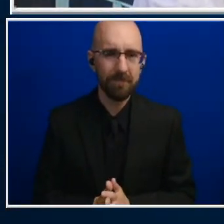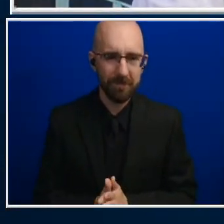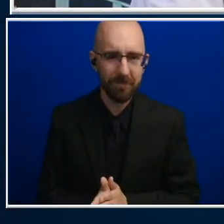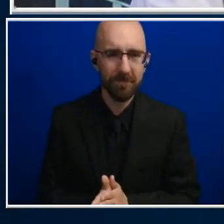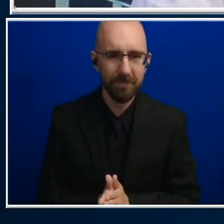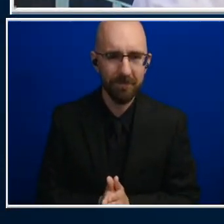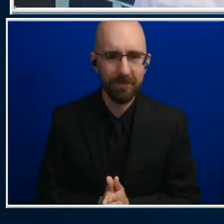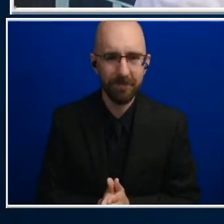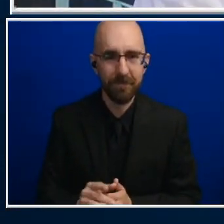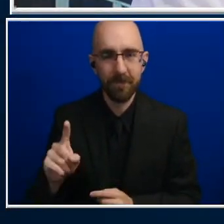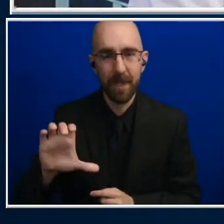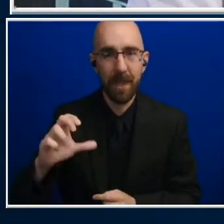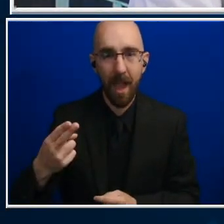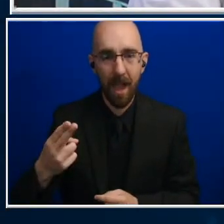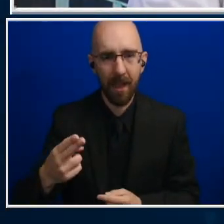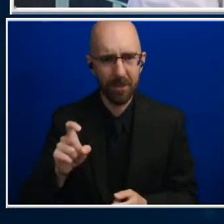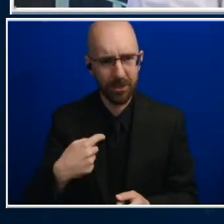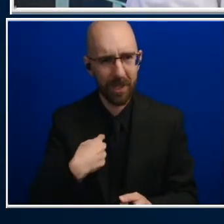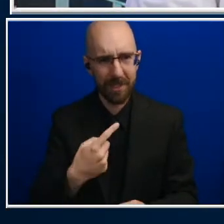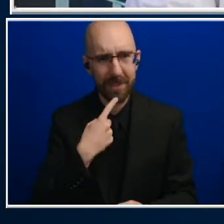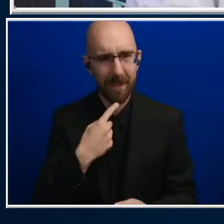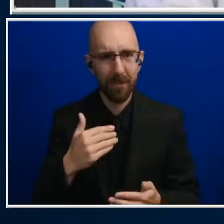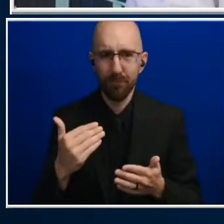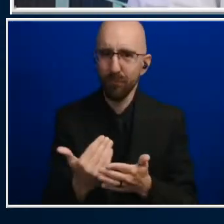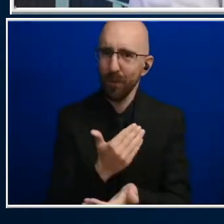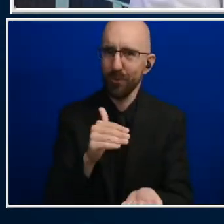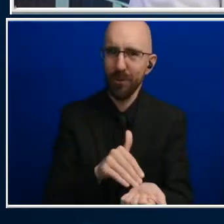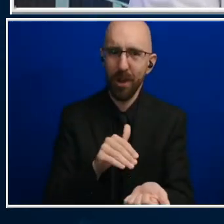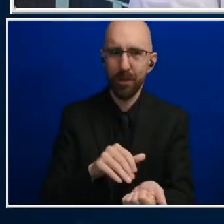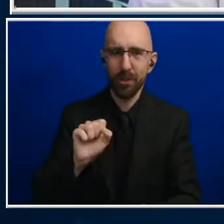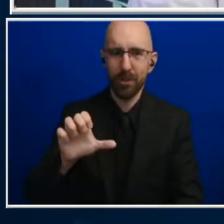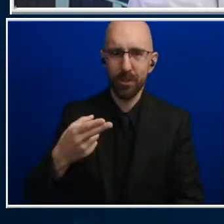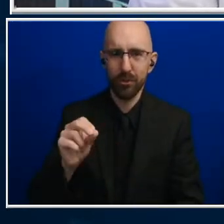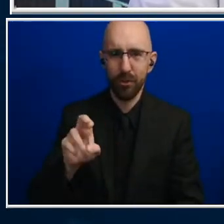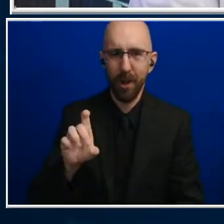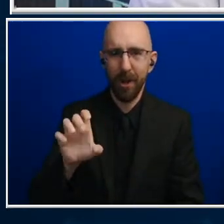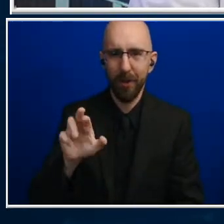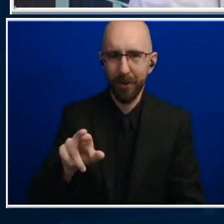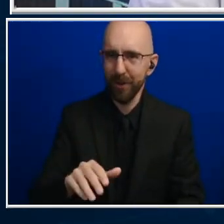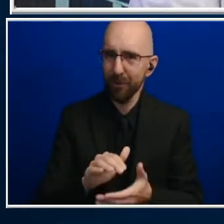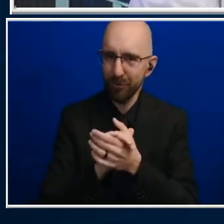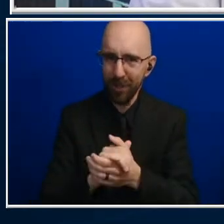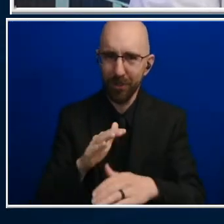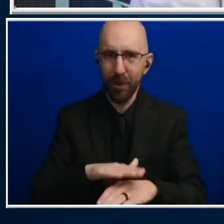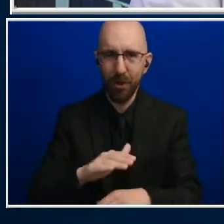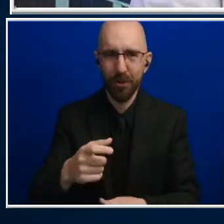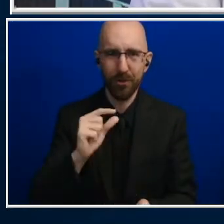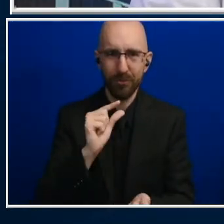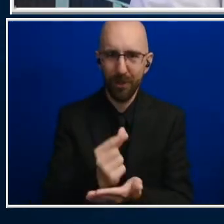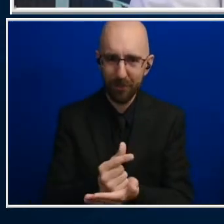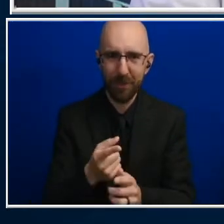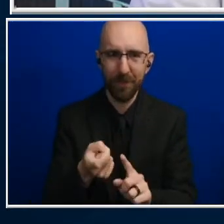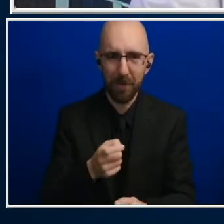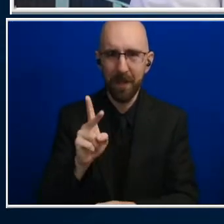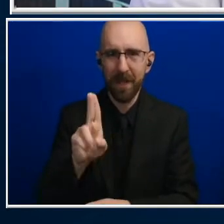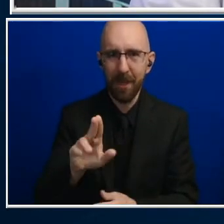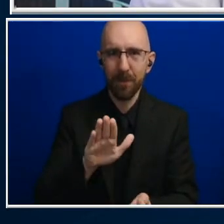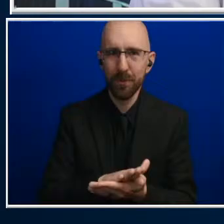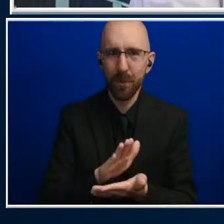Zach, or should I say, brand new Dr. Schrader. Congratulations on your graduation from the KU School of Medicine in